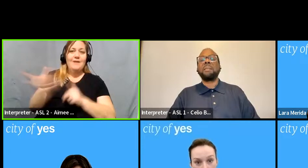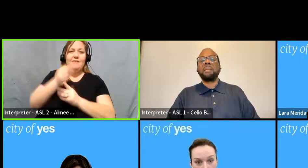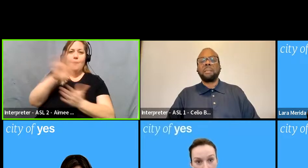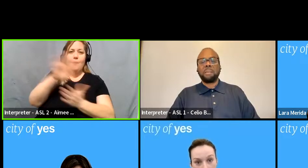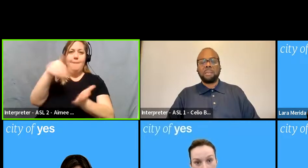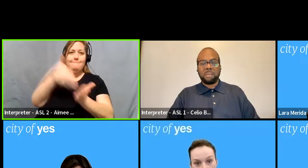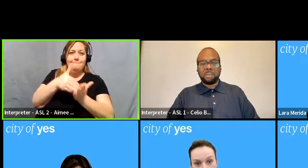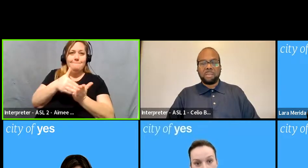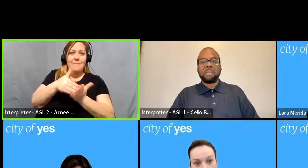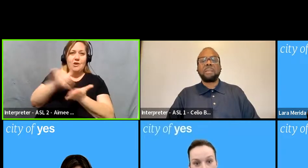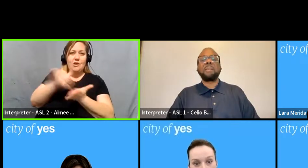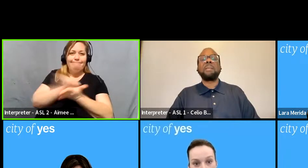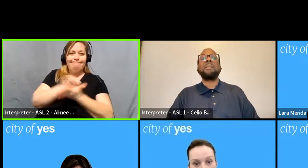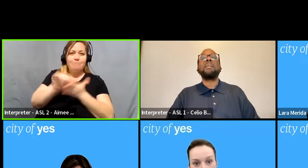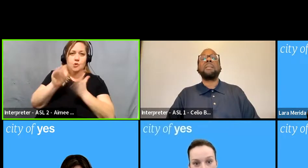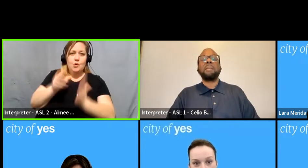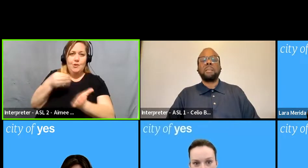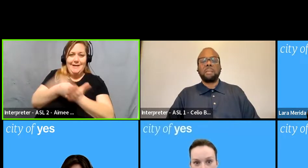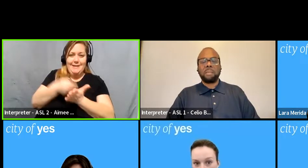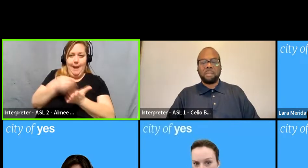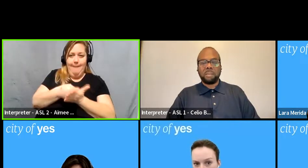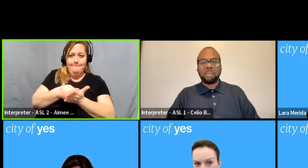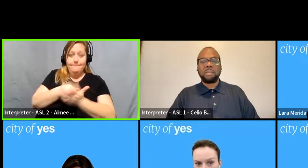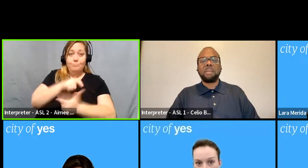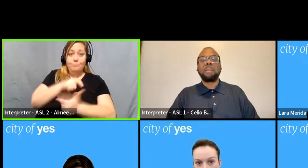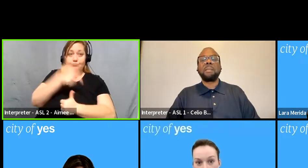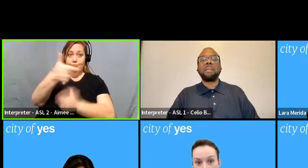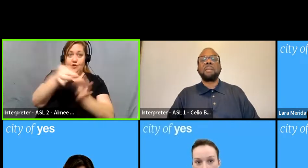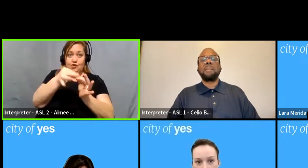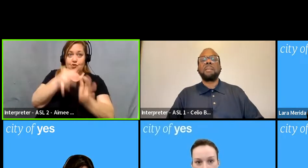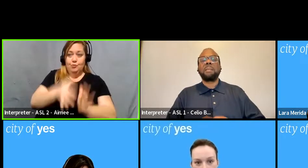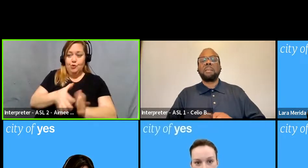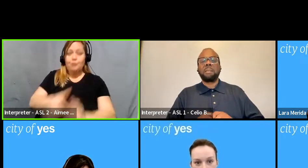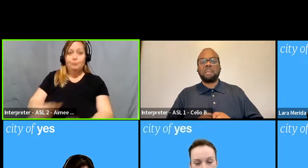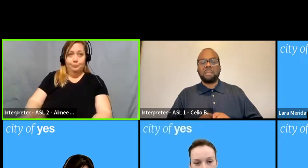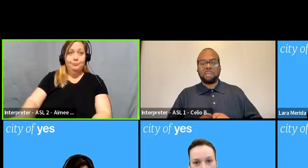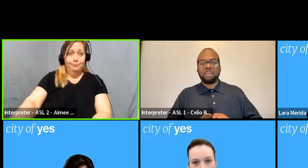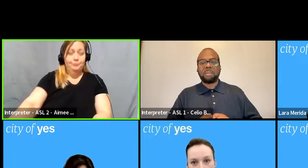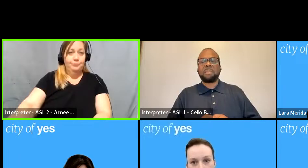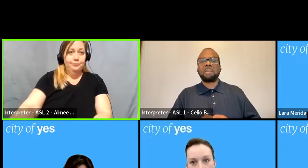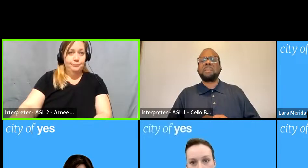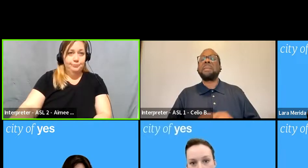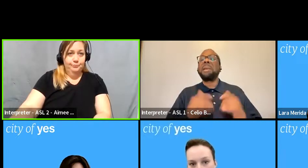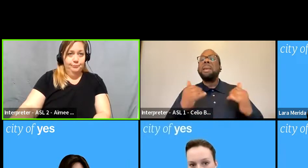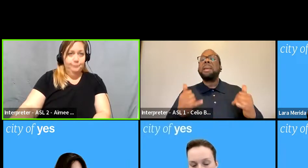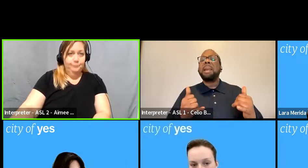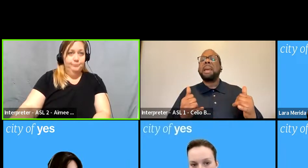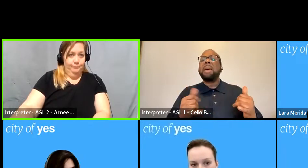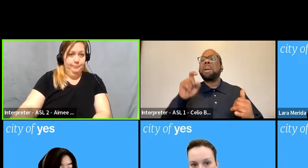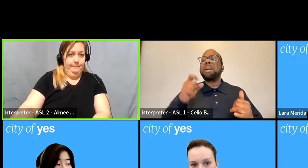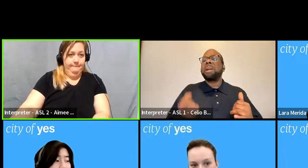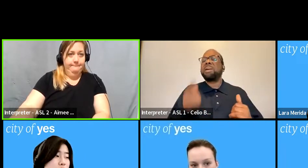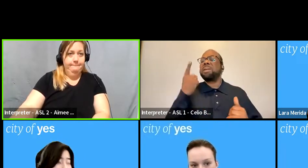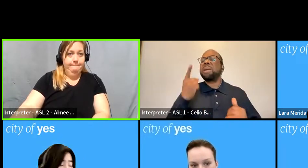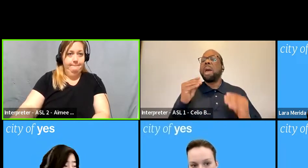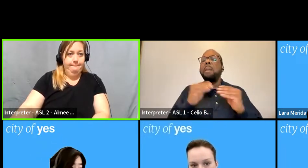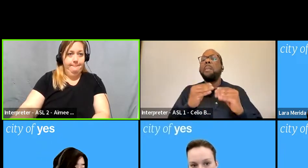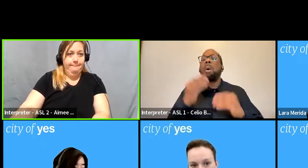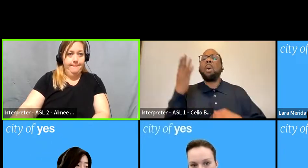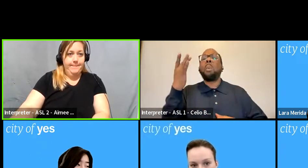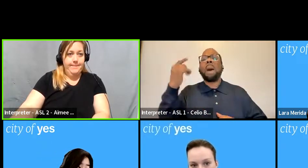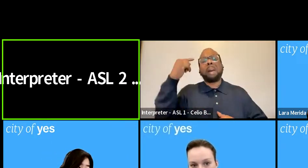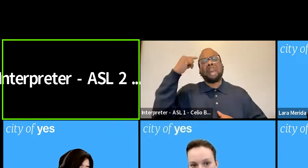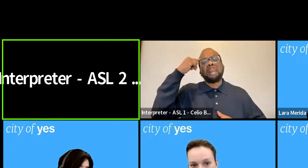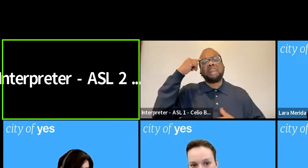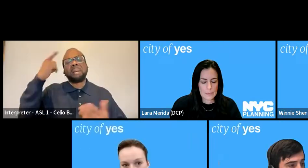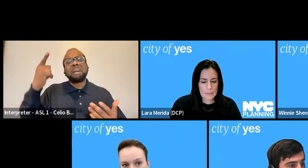income New Yorker. So the next questions were about to understand more about why you think that would